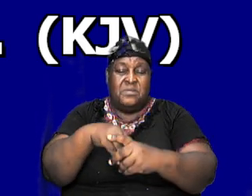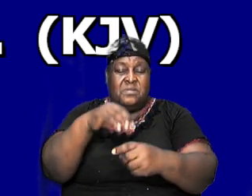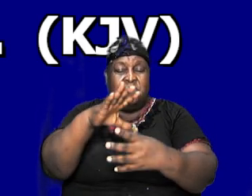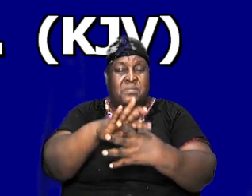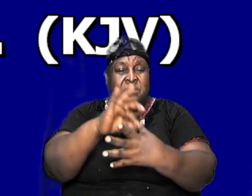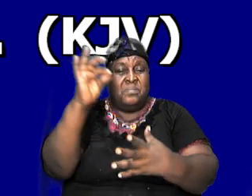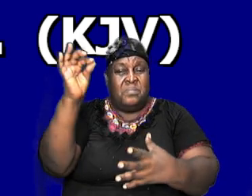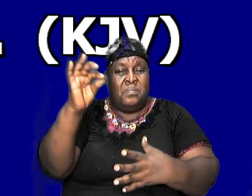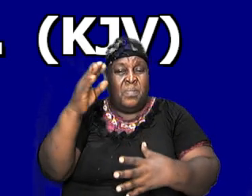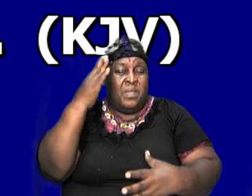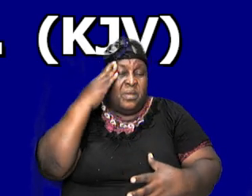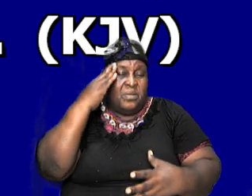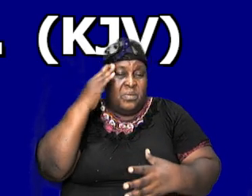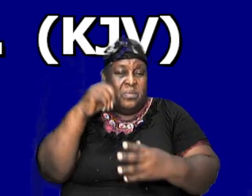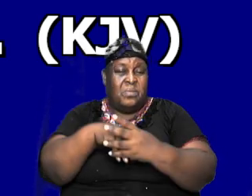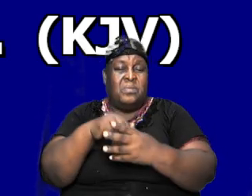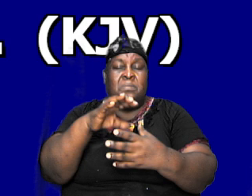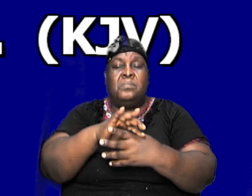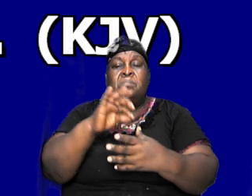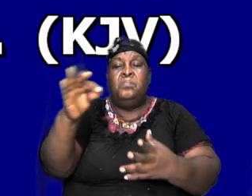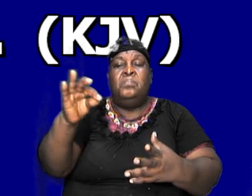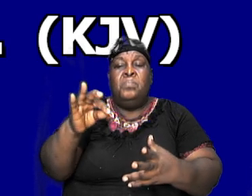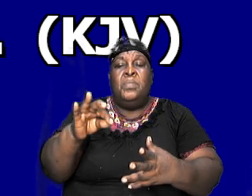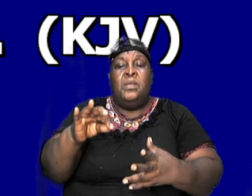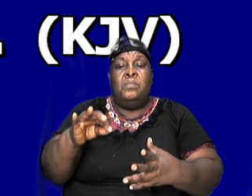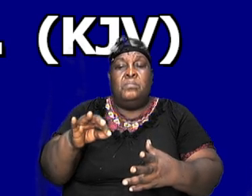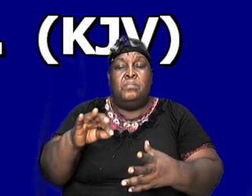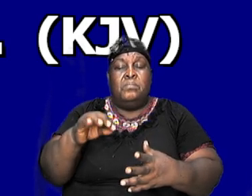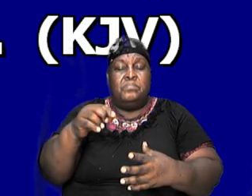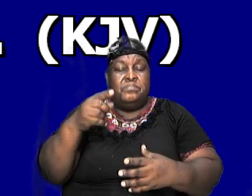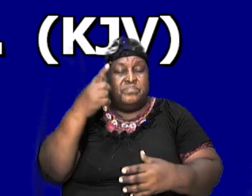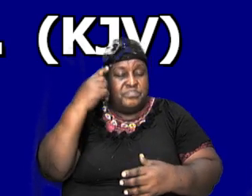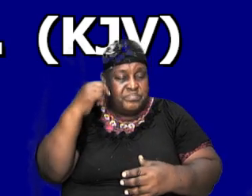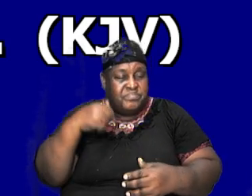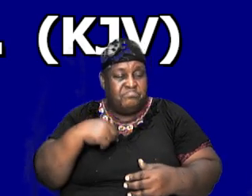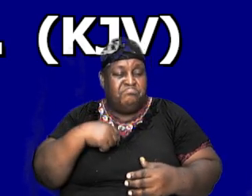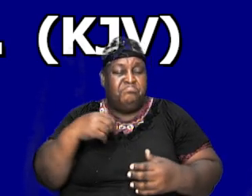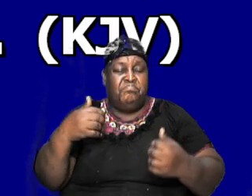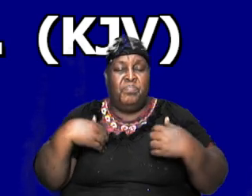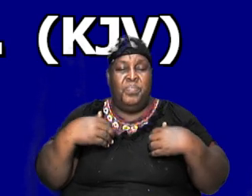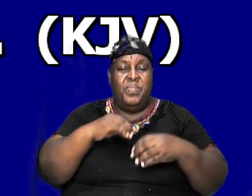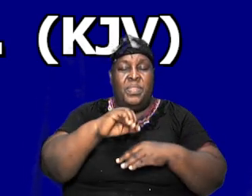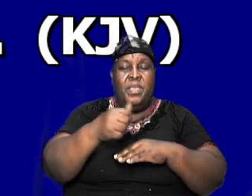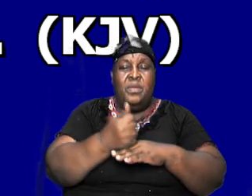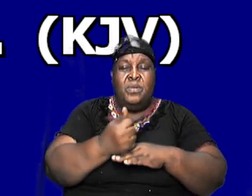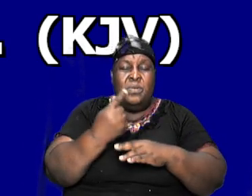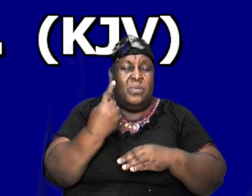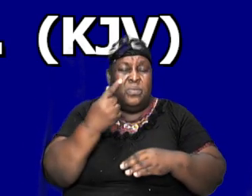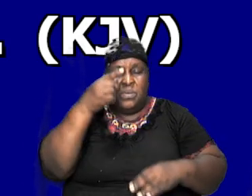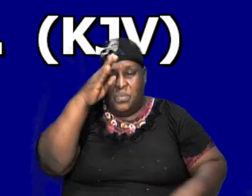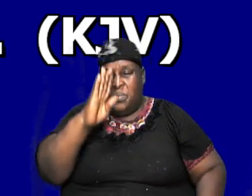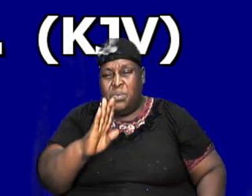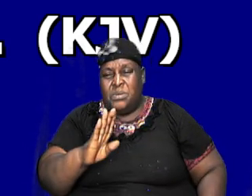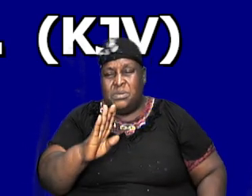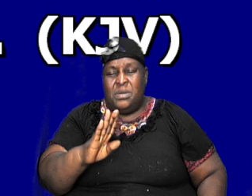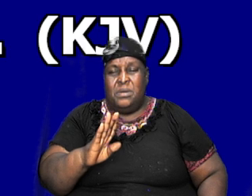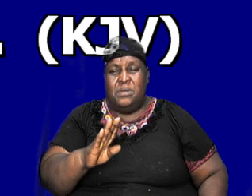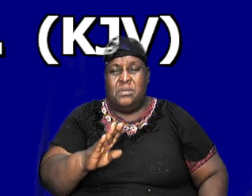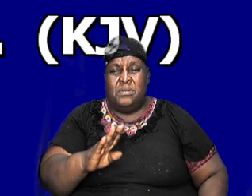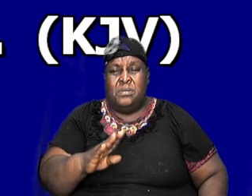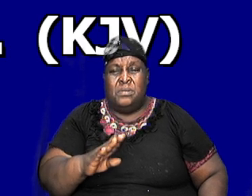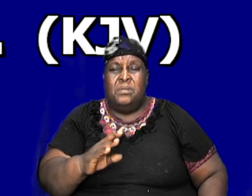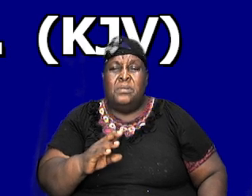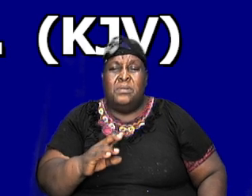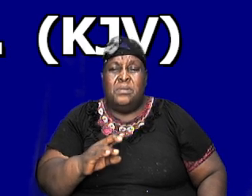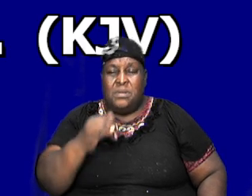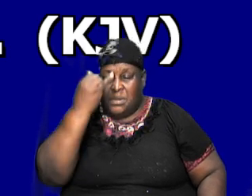made known in flesh. And so because I have the foundation that there is only one God, and when you look back at the scriptures, especially